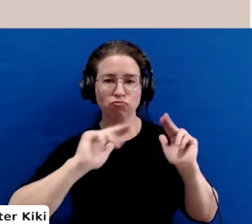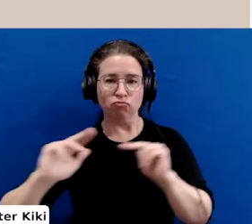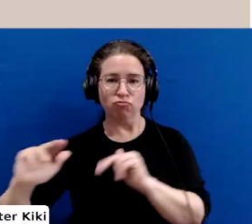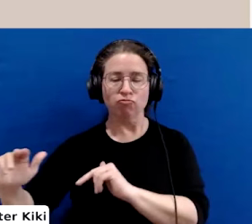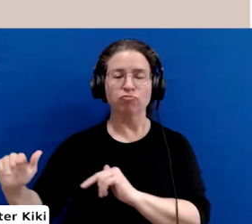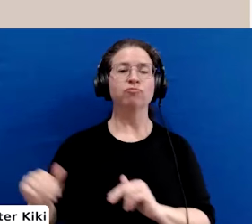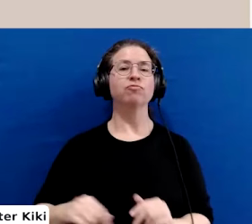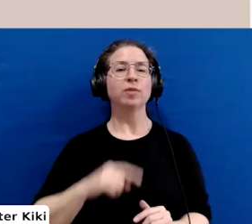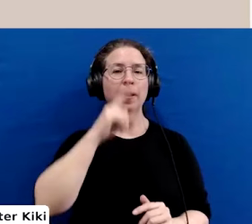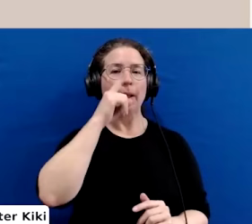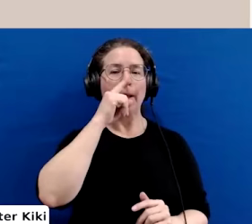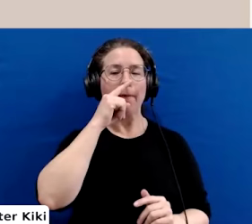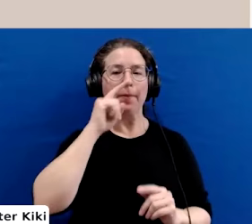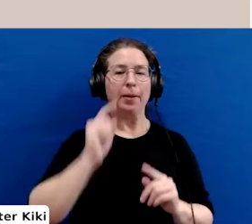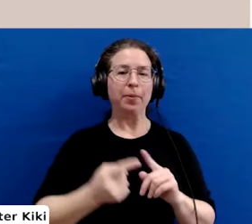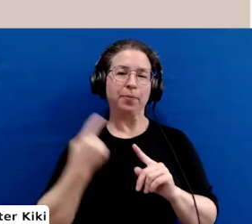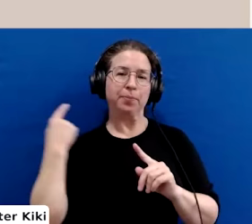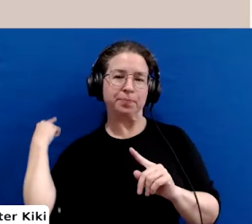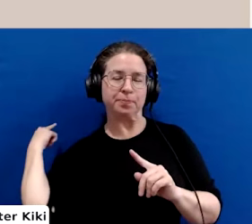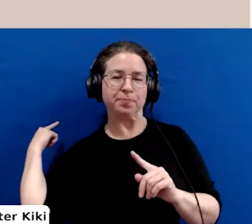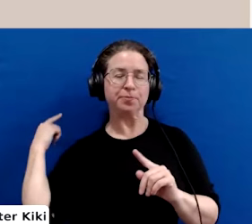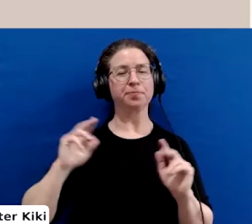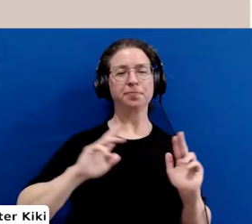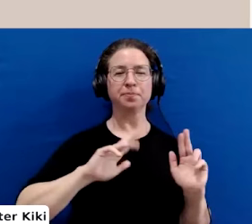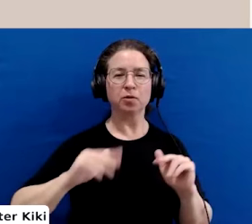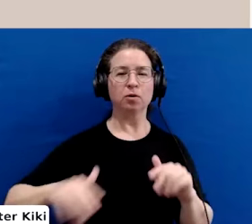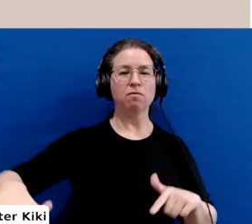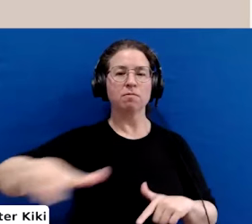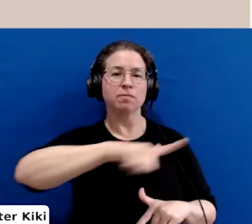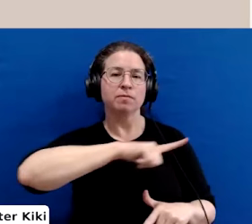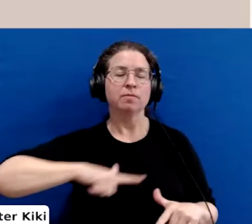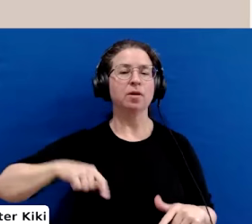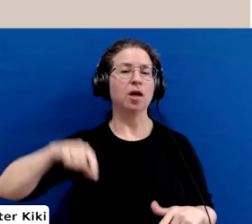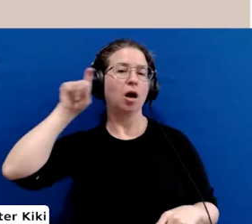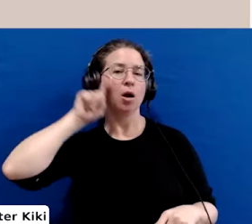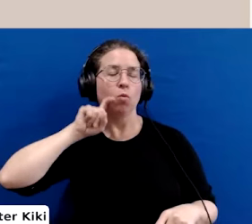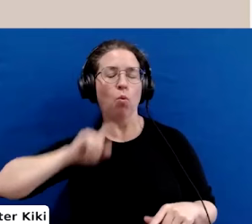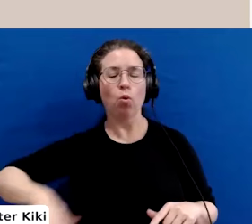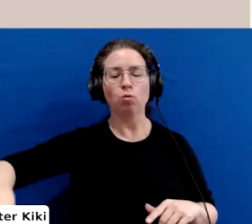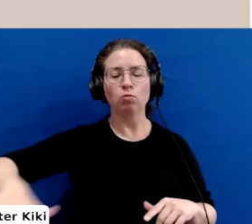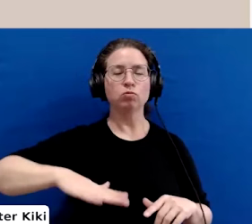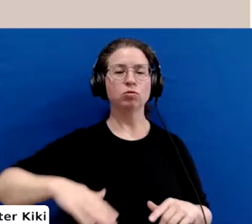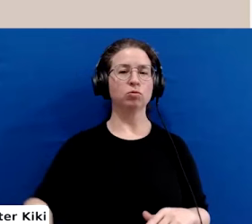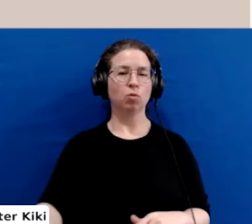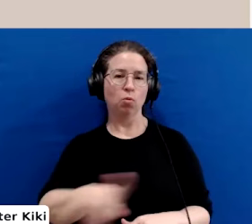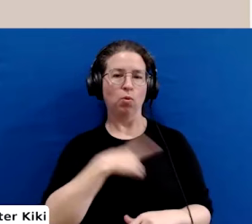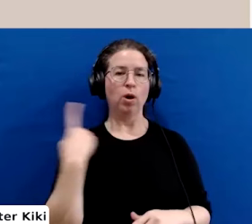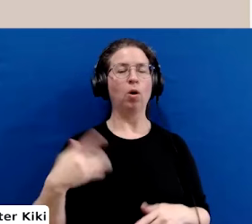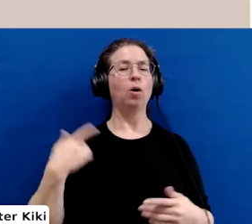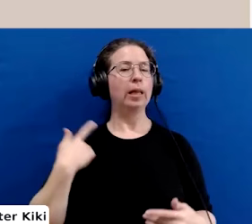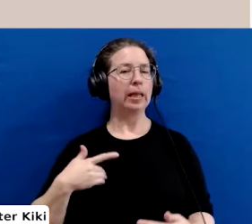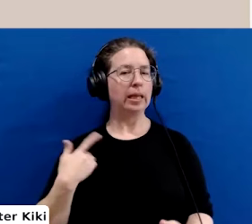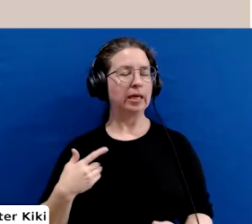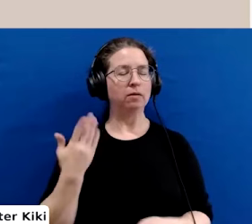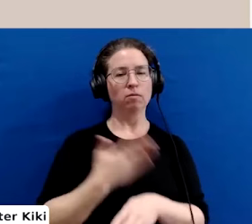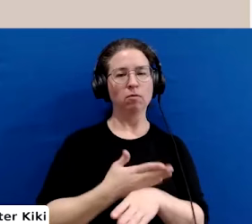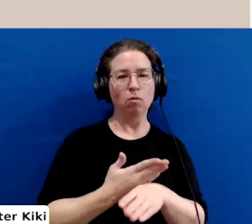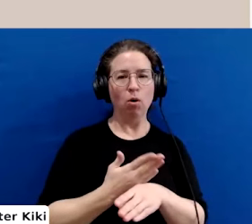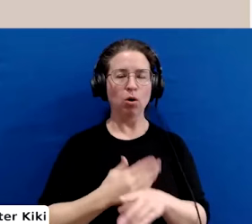work and the many lands and waters across Australia on which our fellows work, live, and apply science, technology,